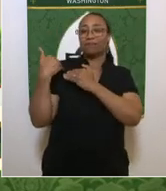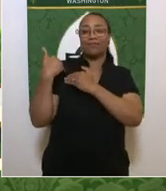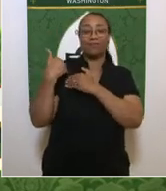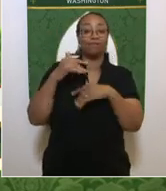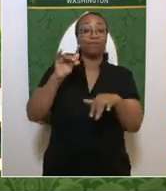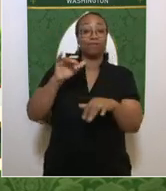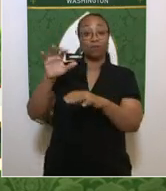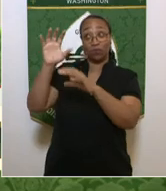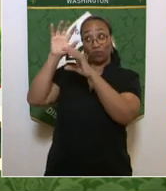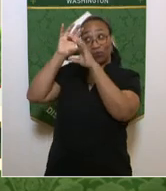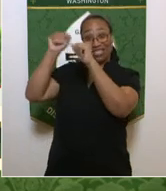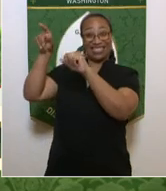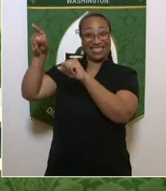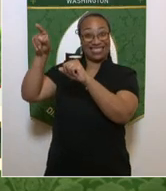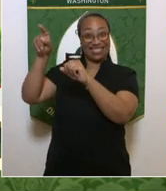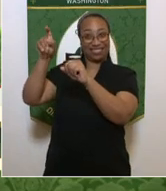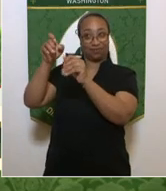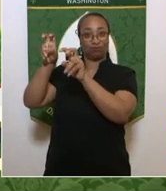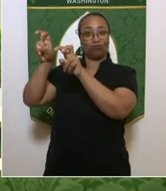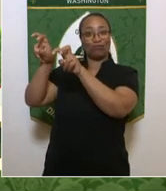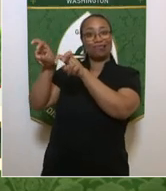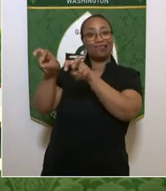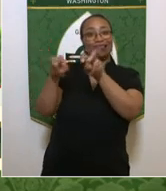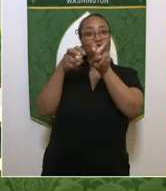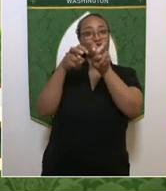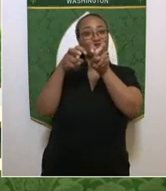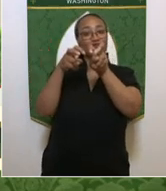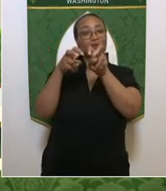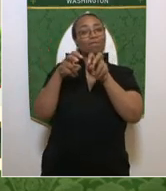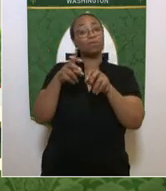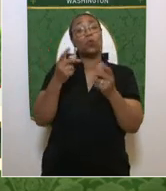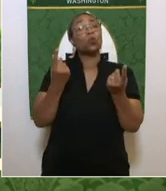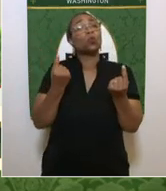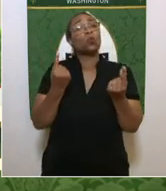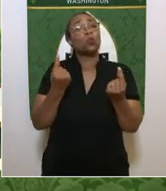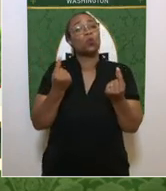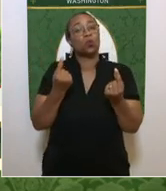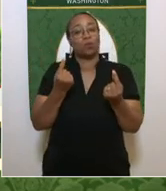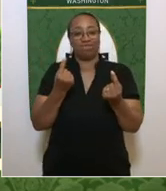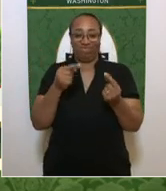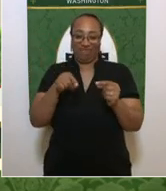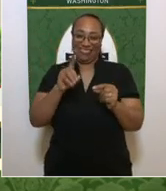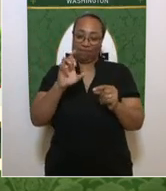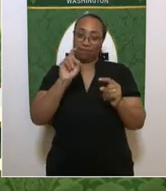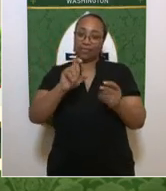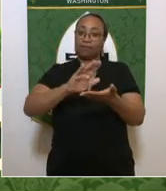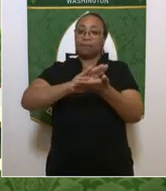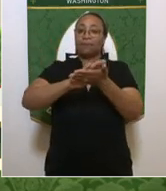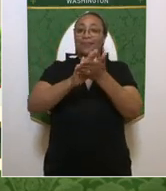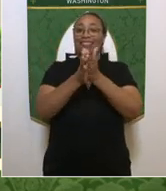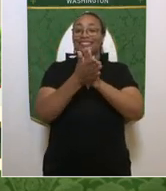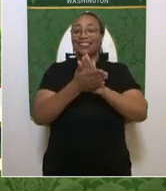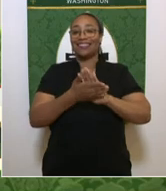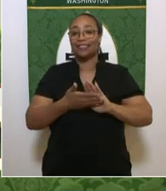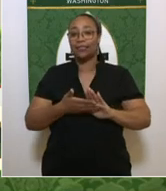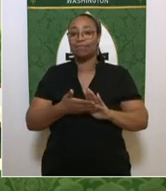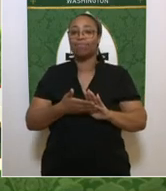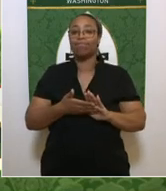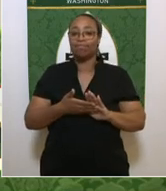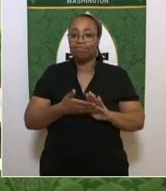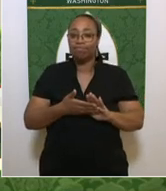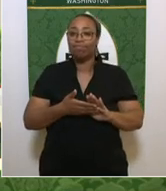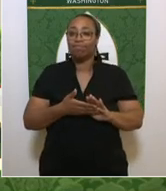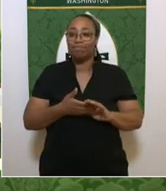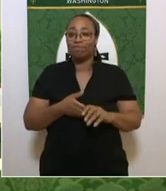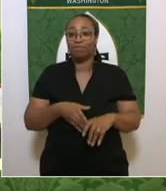is a hallmark of our democracy. And on January 20th, just like every 4 years, we support